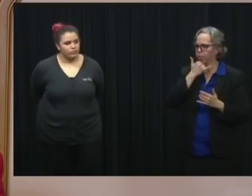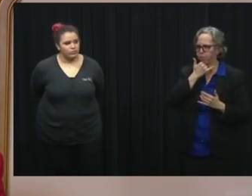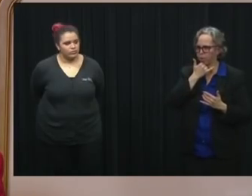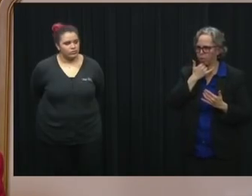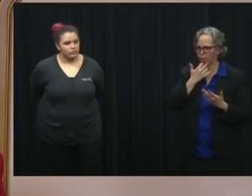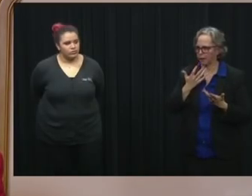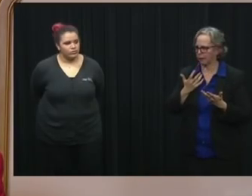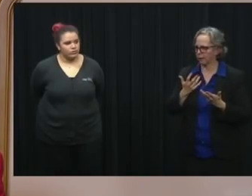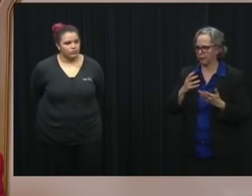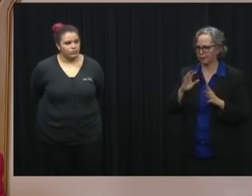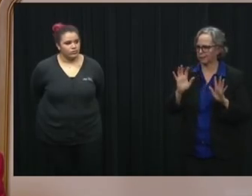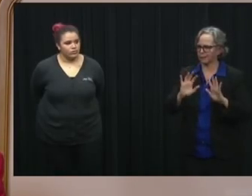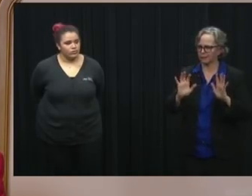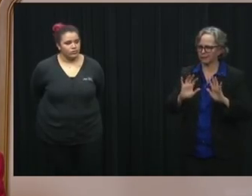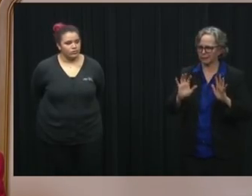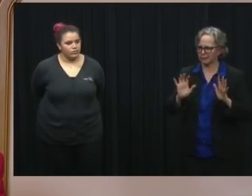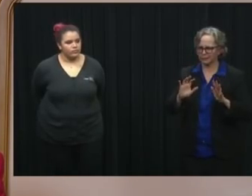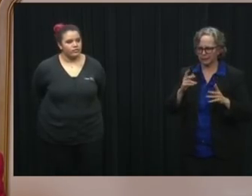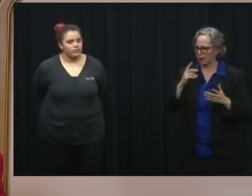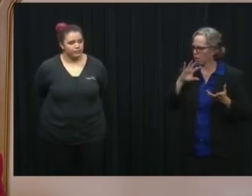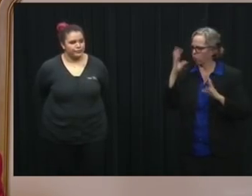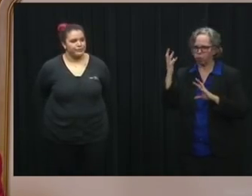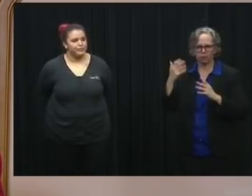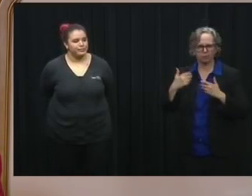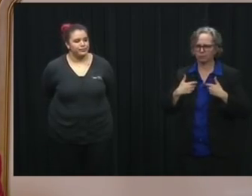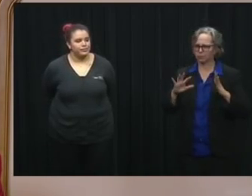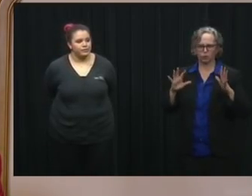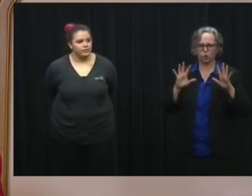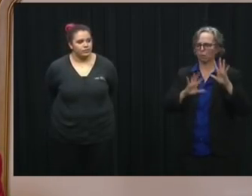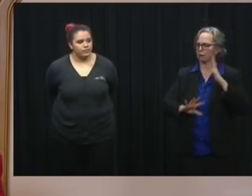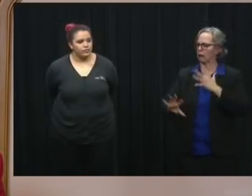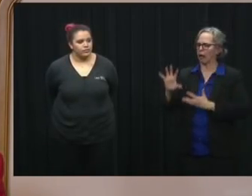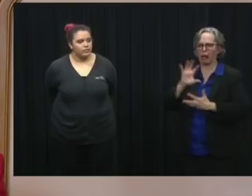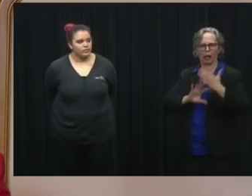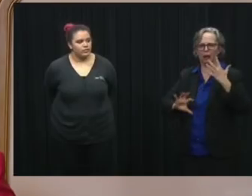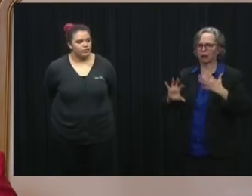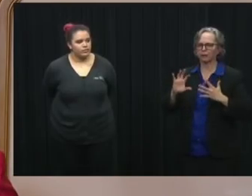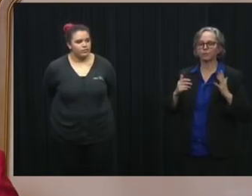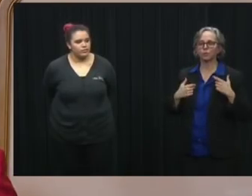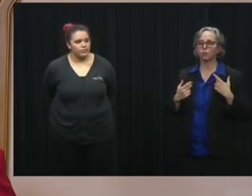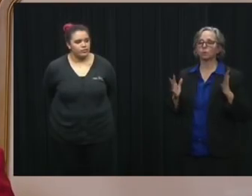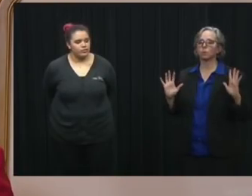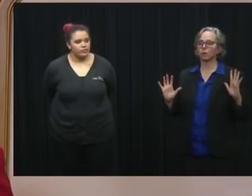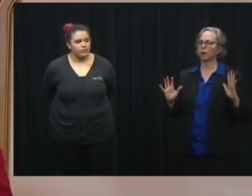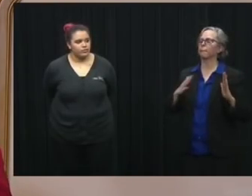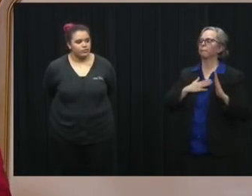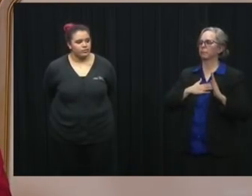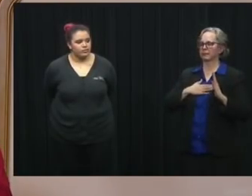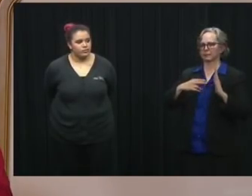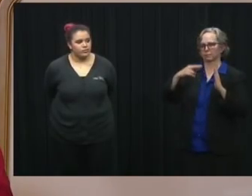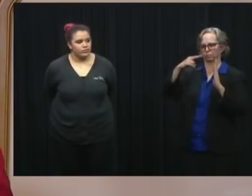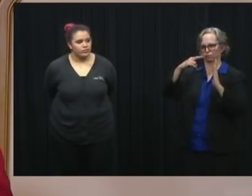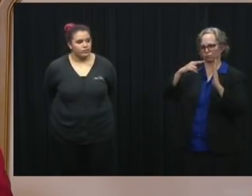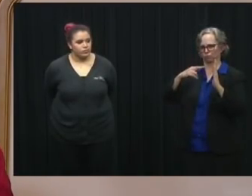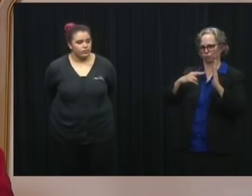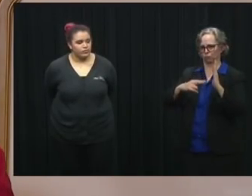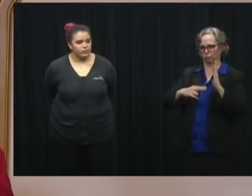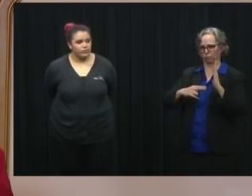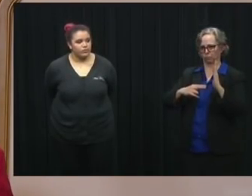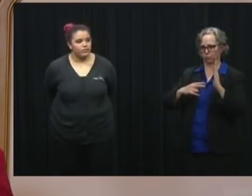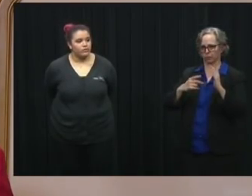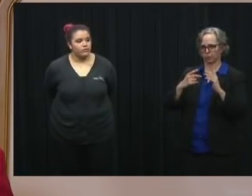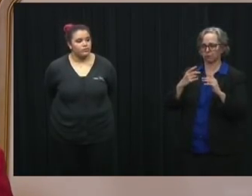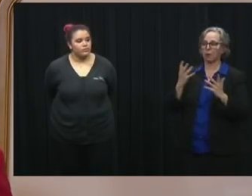to do is look at it, and look, they should start by the assumption the business is closed. But then